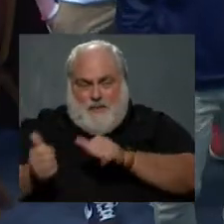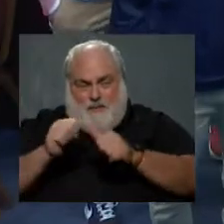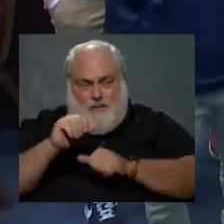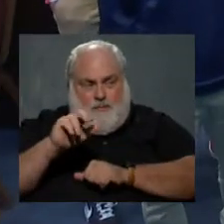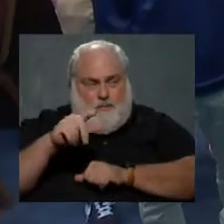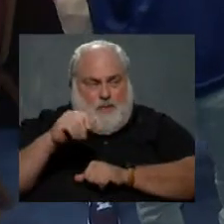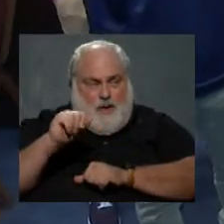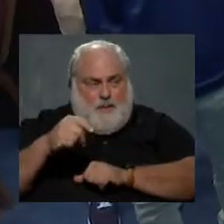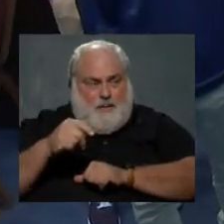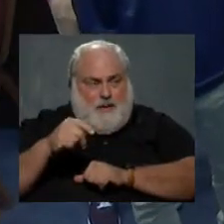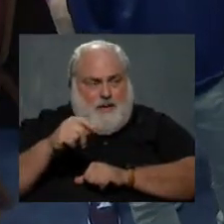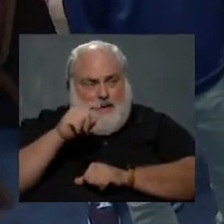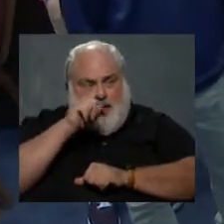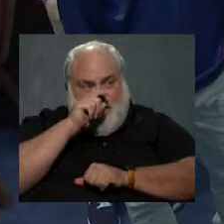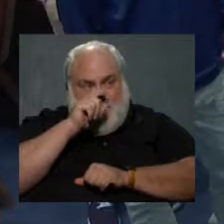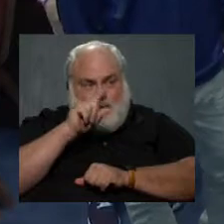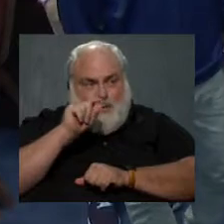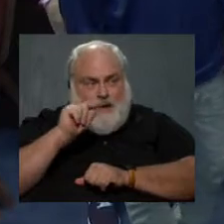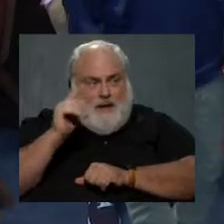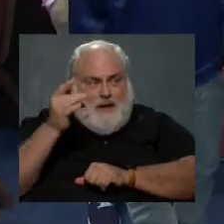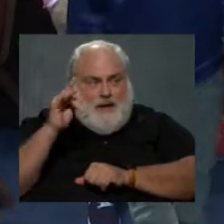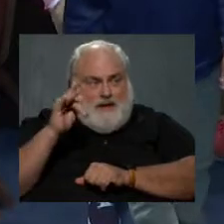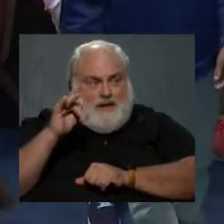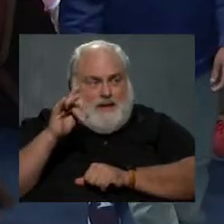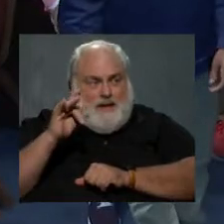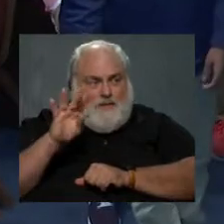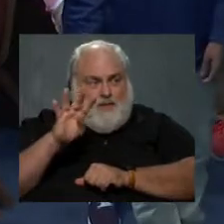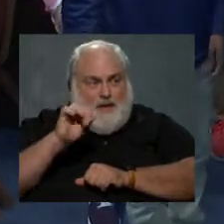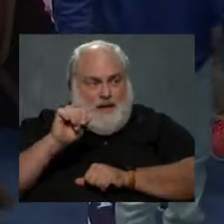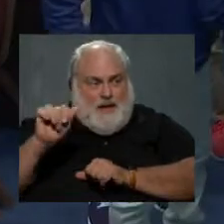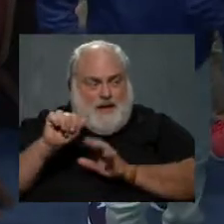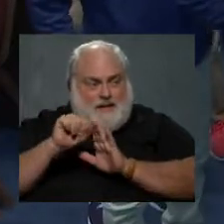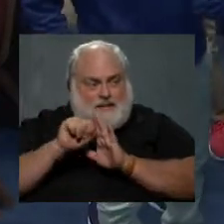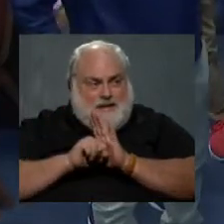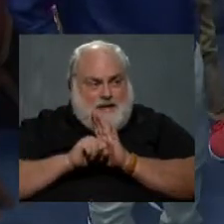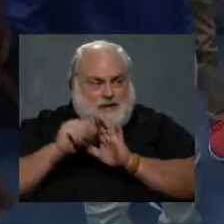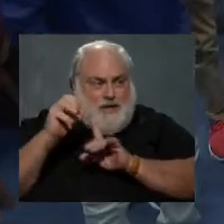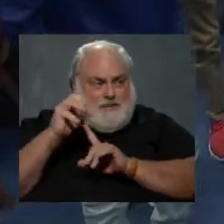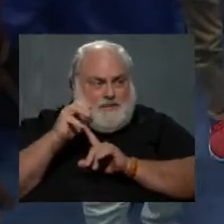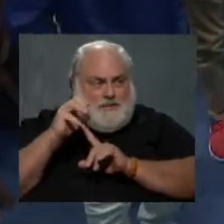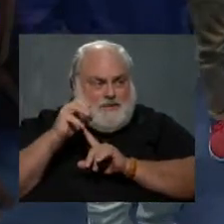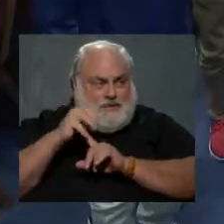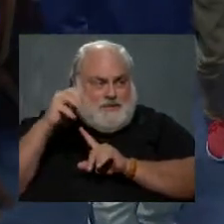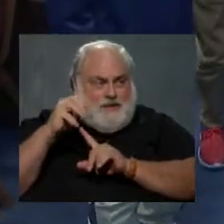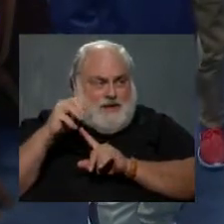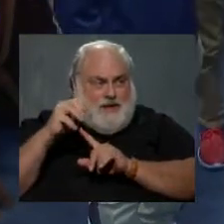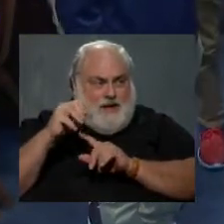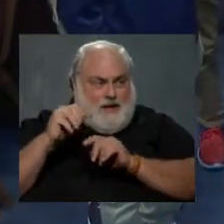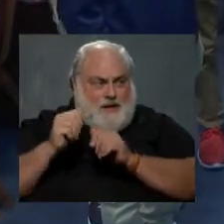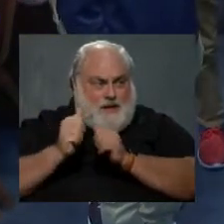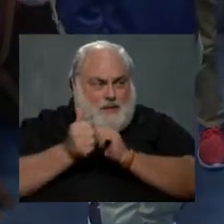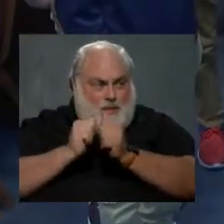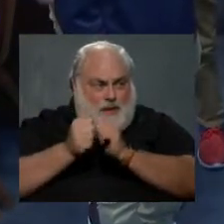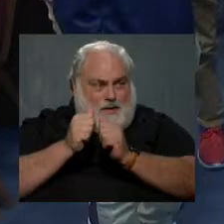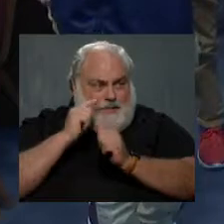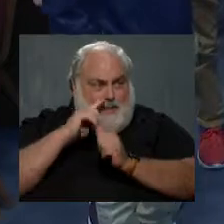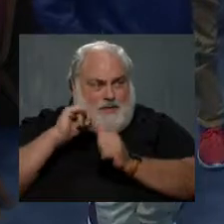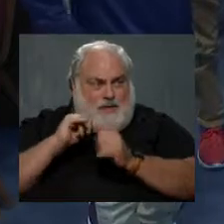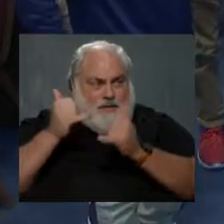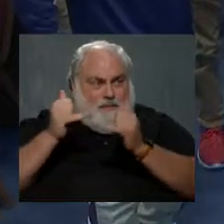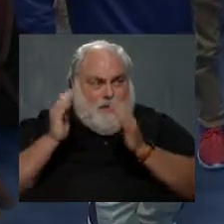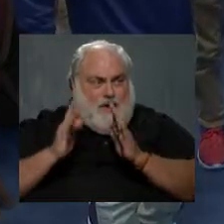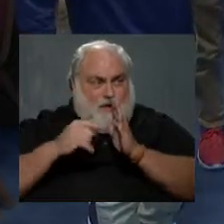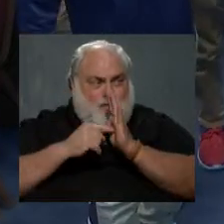Academy Eagles 2018 Boys Basketball 4A State Champions. In the quest for the championship, the players and